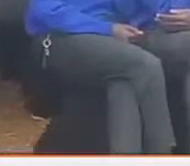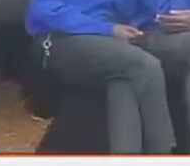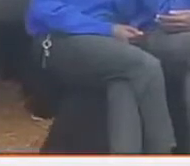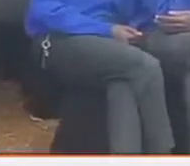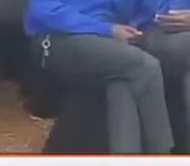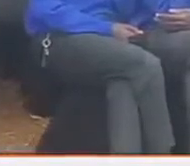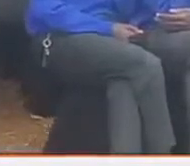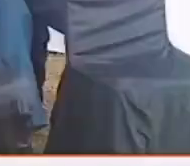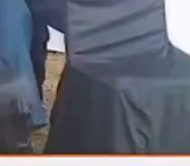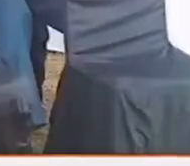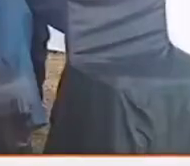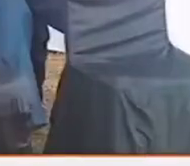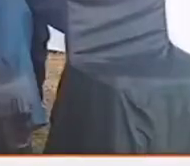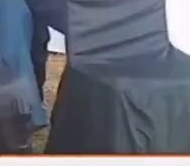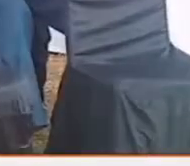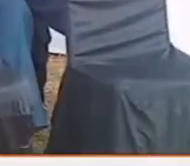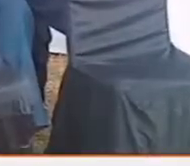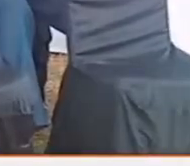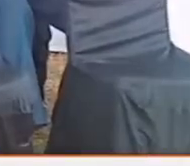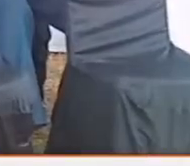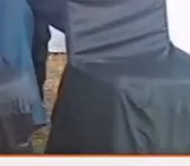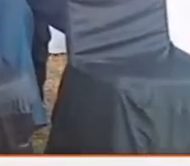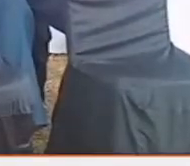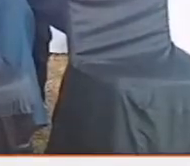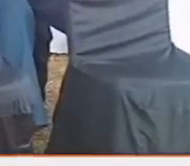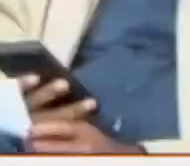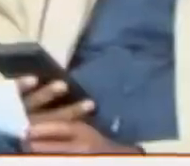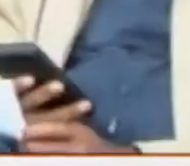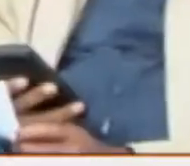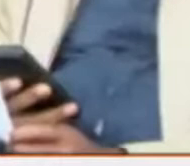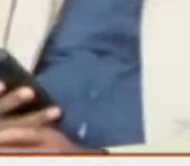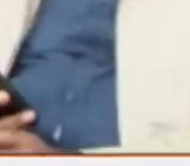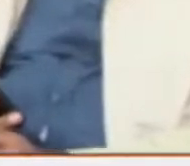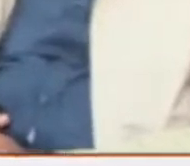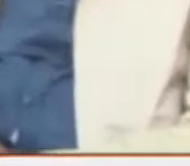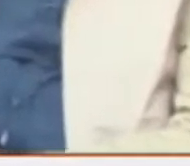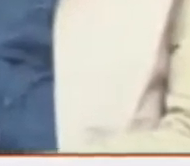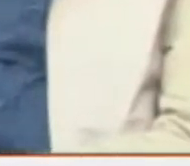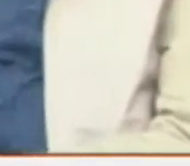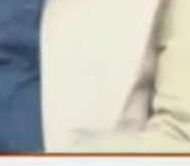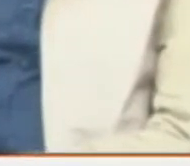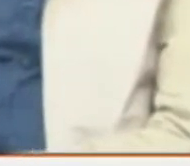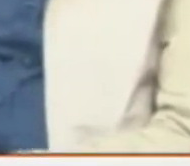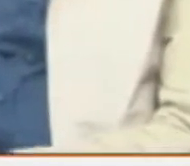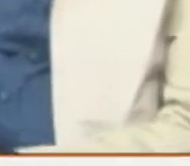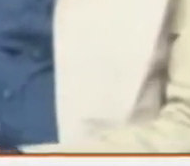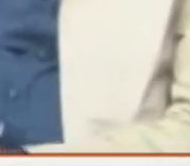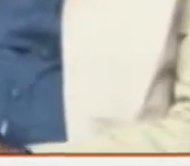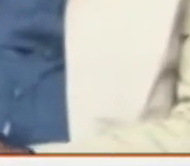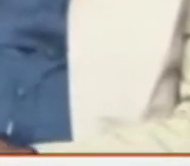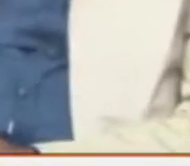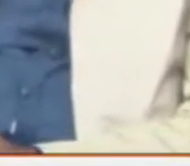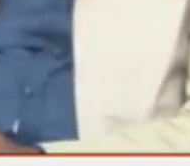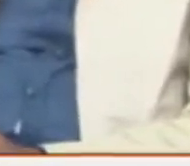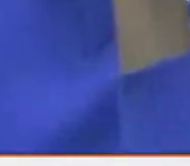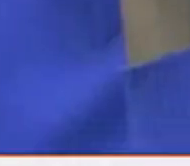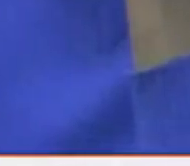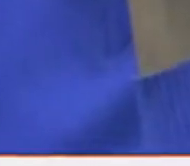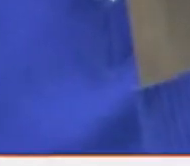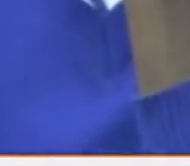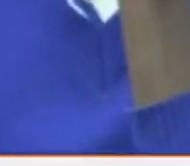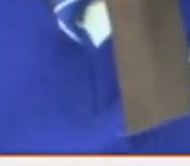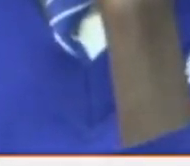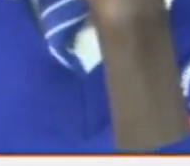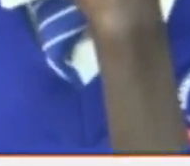Writing a speech, the livelihood and poverty alleviation. Lakini mimi nilikuwa nimejipanga, sio na nilikuwa nimefanya